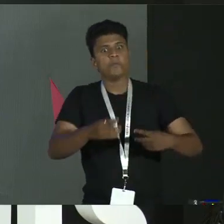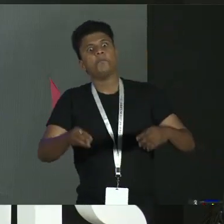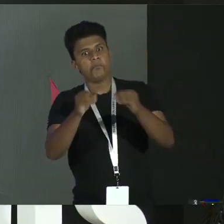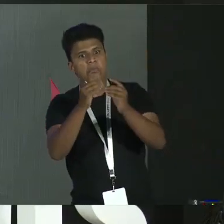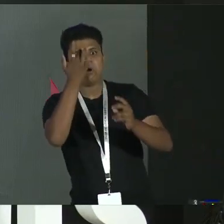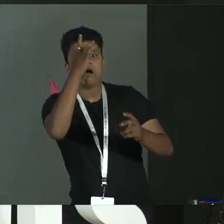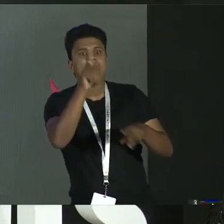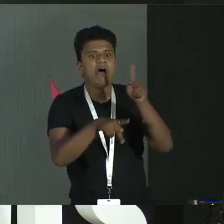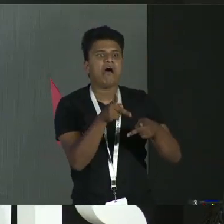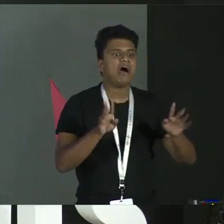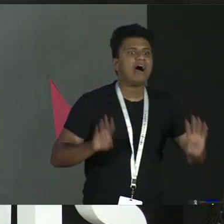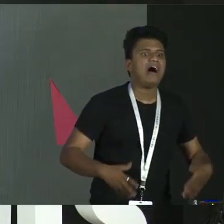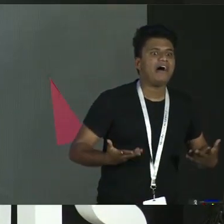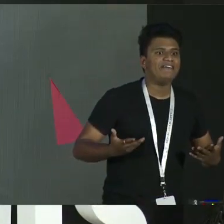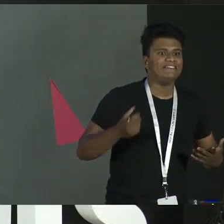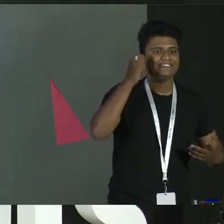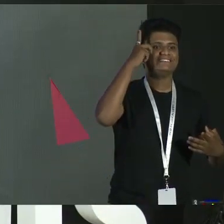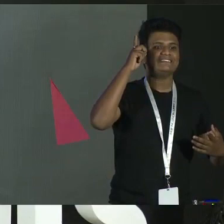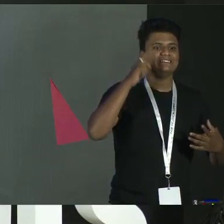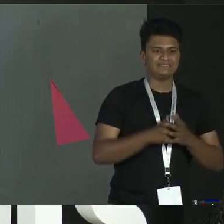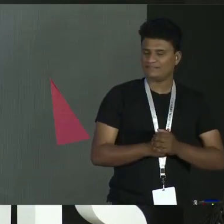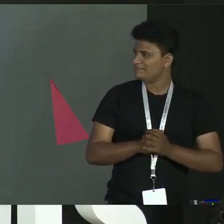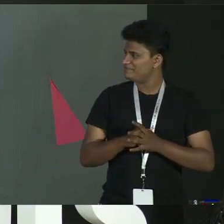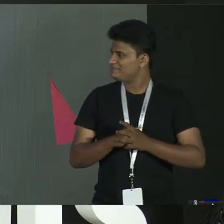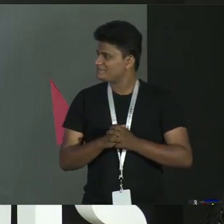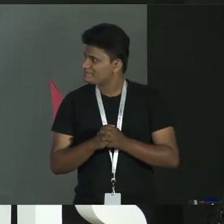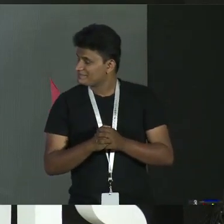get these years of experience with problem solving.